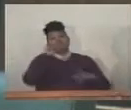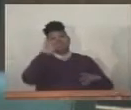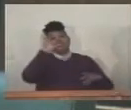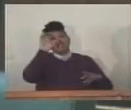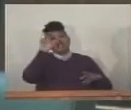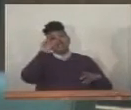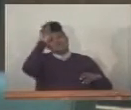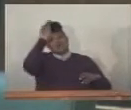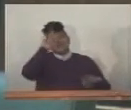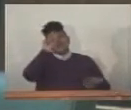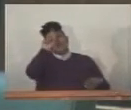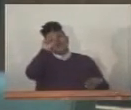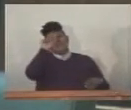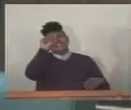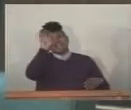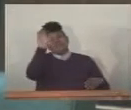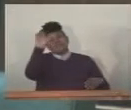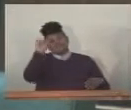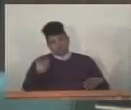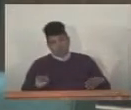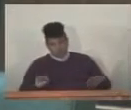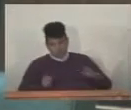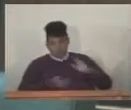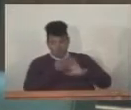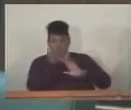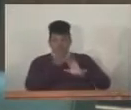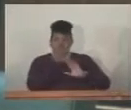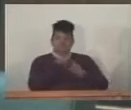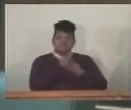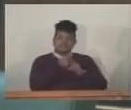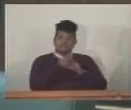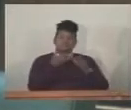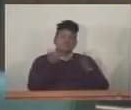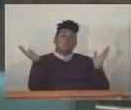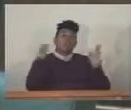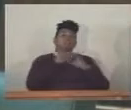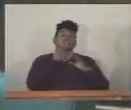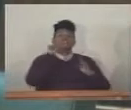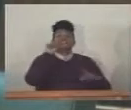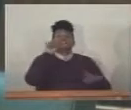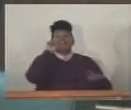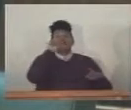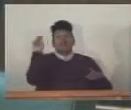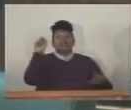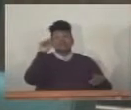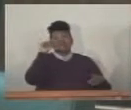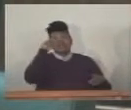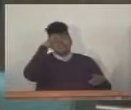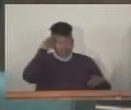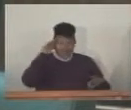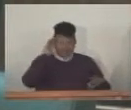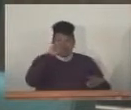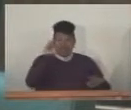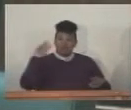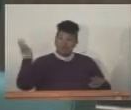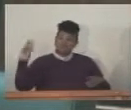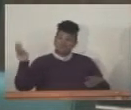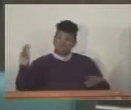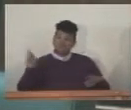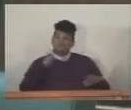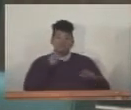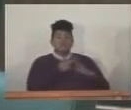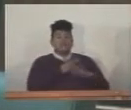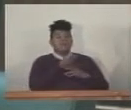1 in St. Catherine South. Operations had been launched in St. Anne, St. Mary, and Westmoreland, to name a